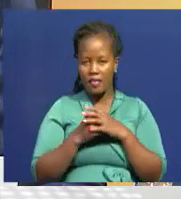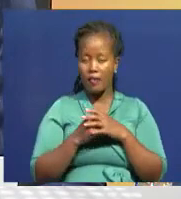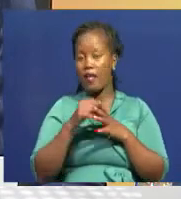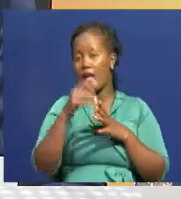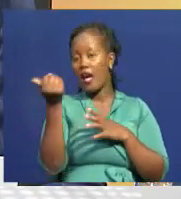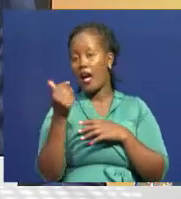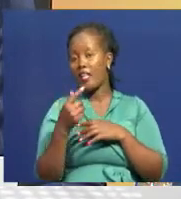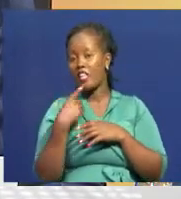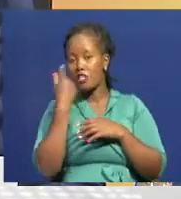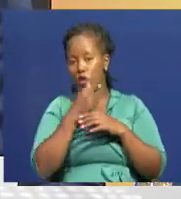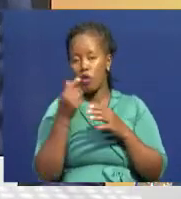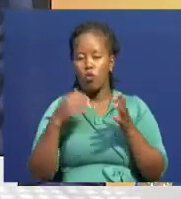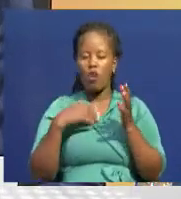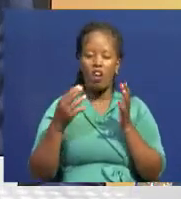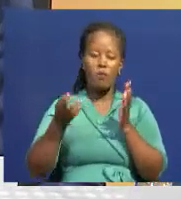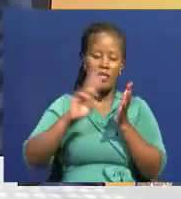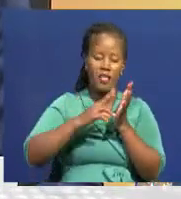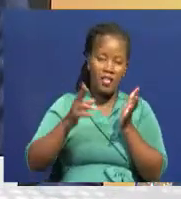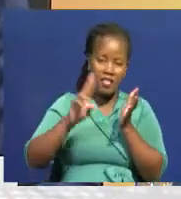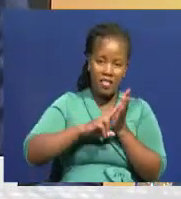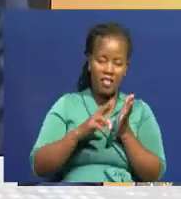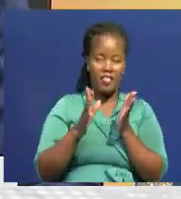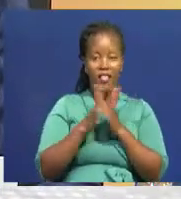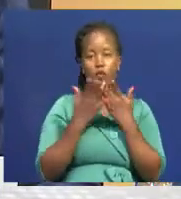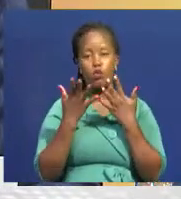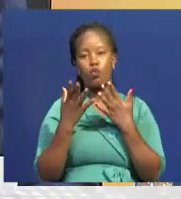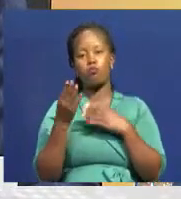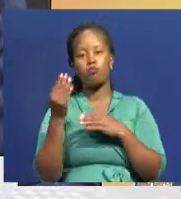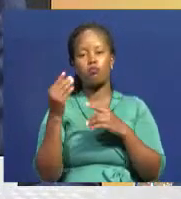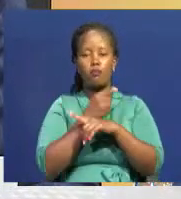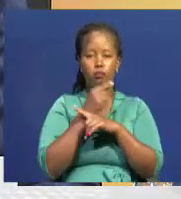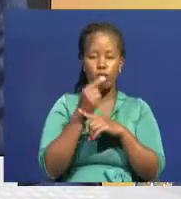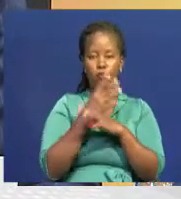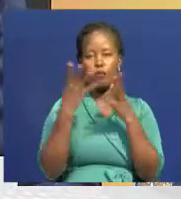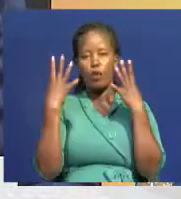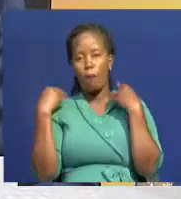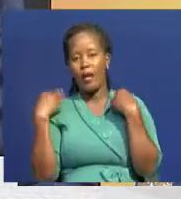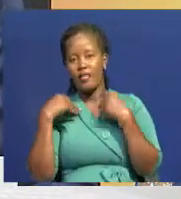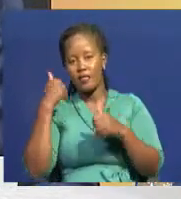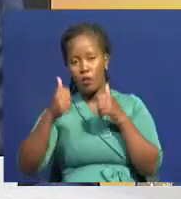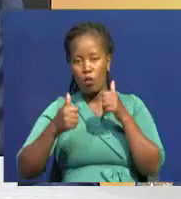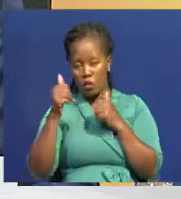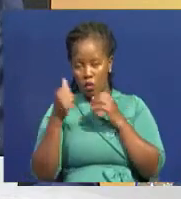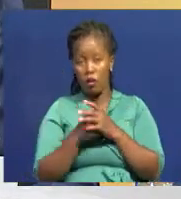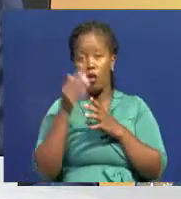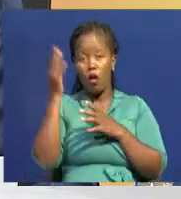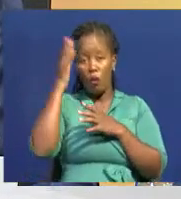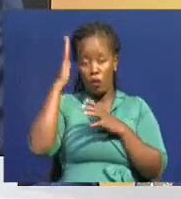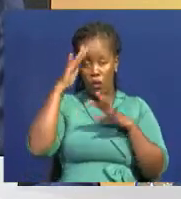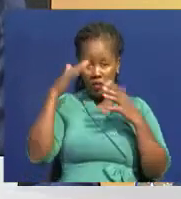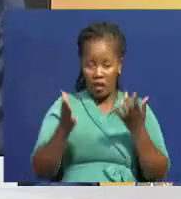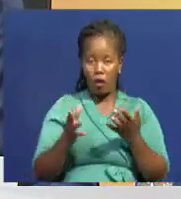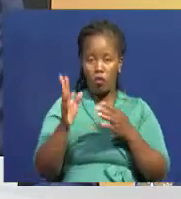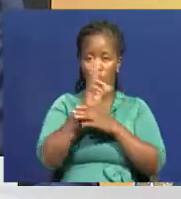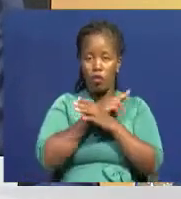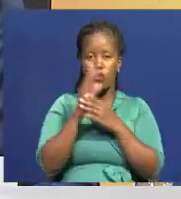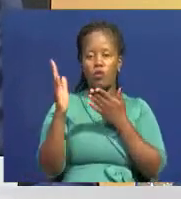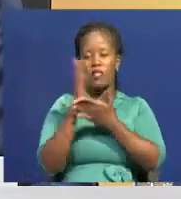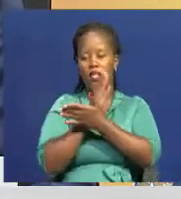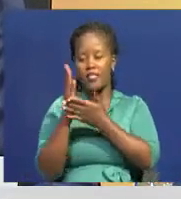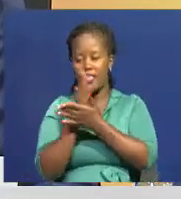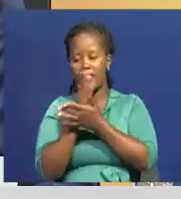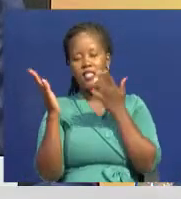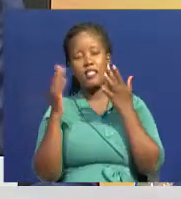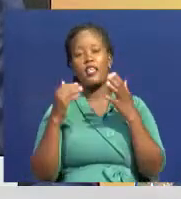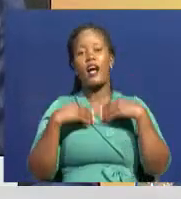those that are already practicing? They are going to now know how to do niche marketing with a professional touch, and